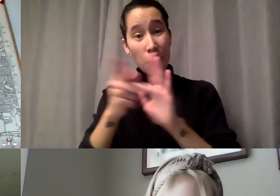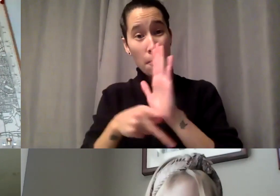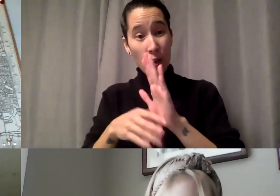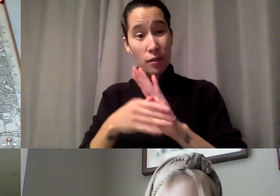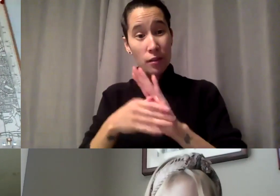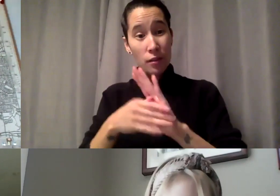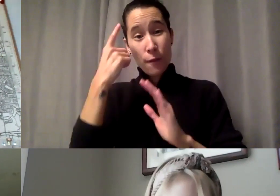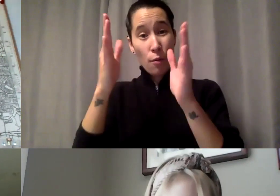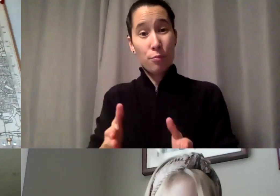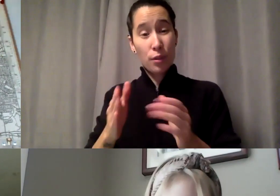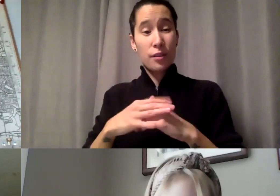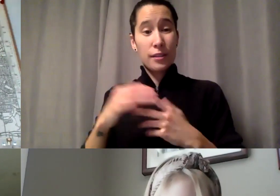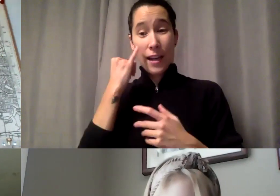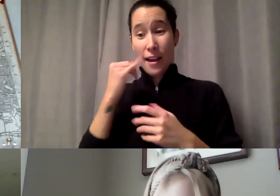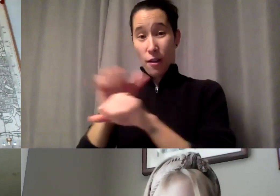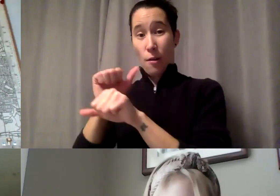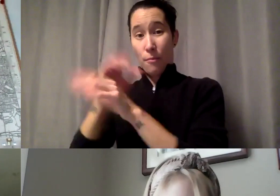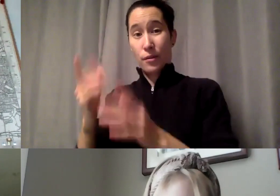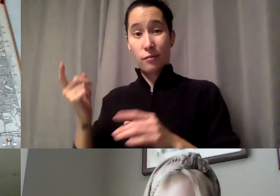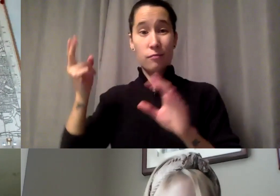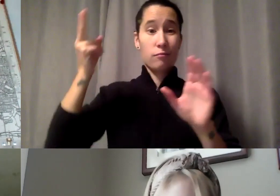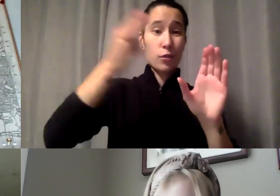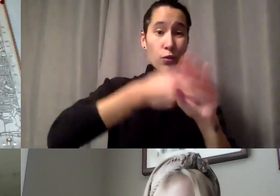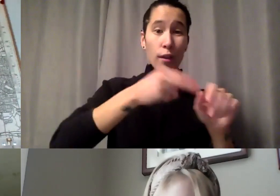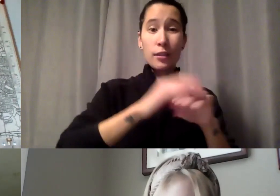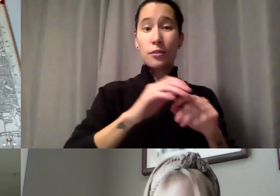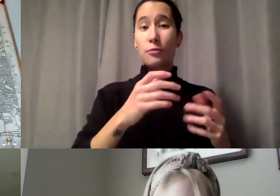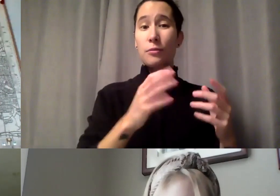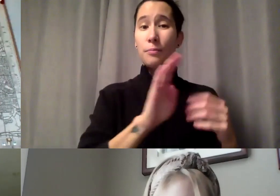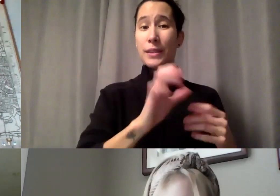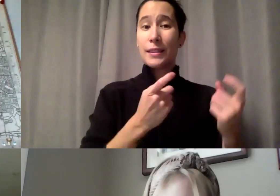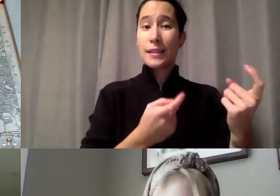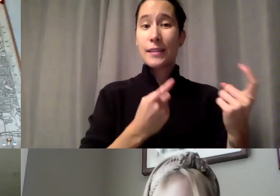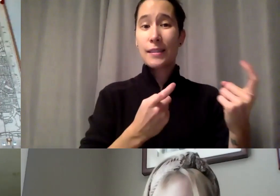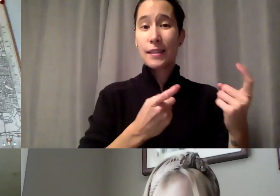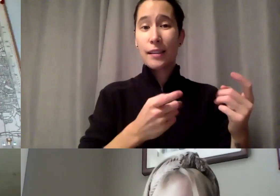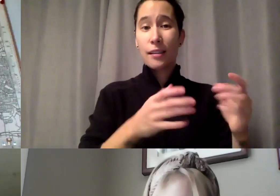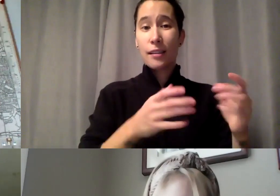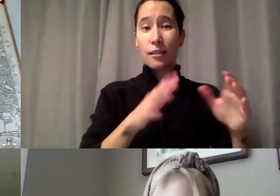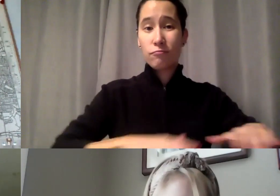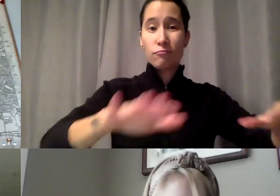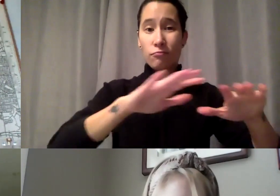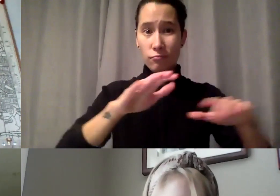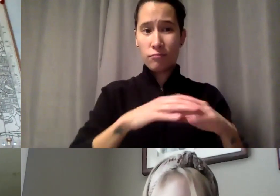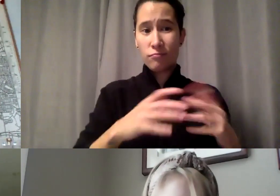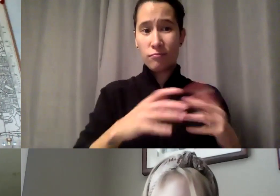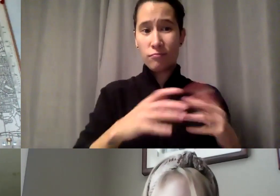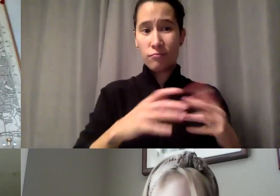now from Alberta coming? Well, through your governance structure, yeah, you could build that